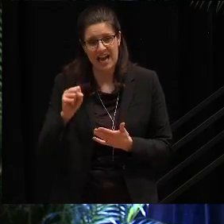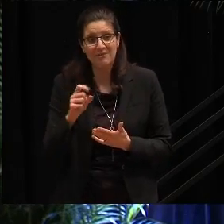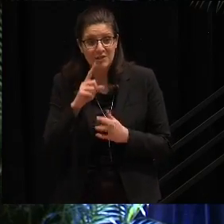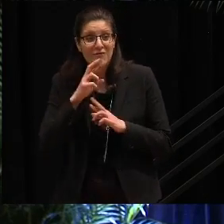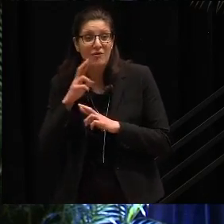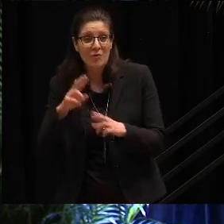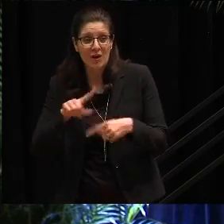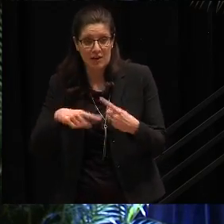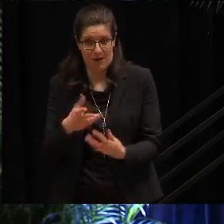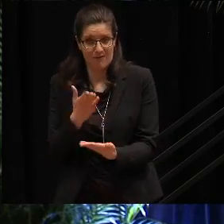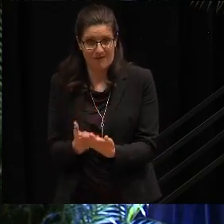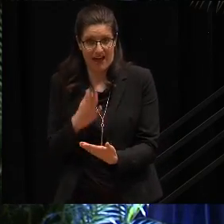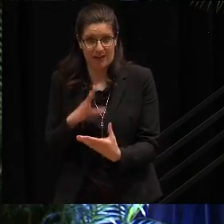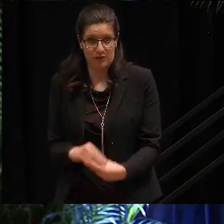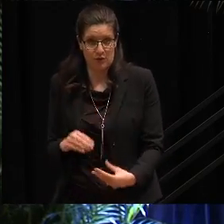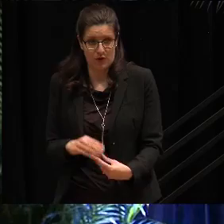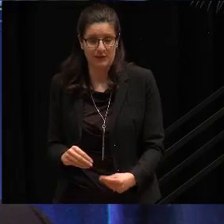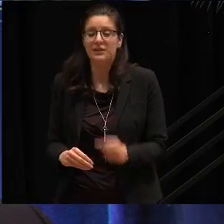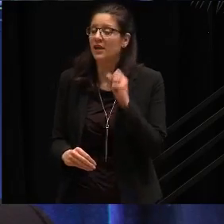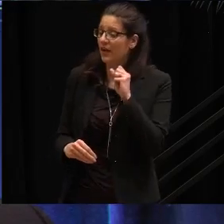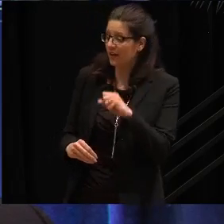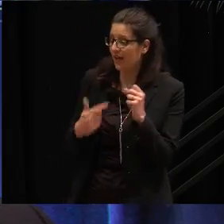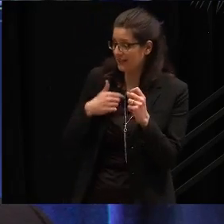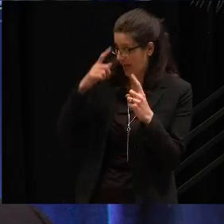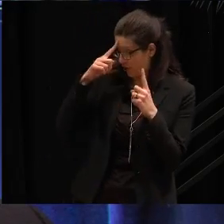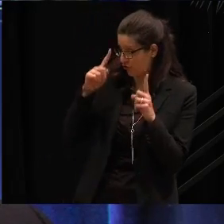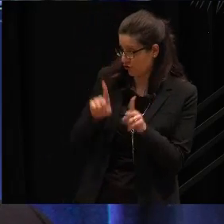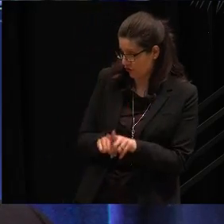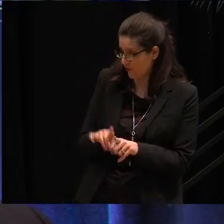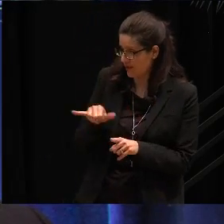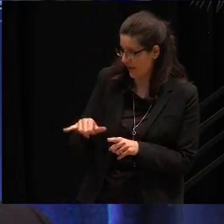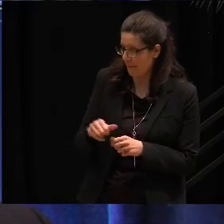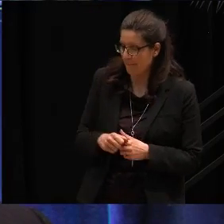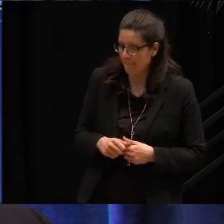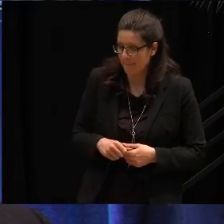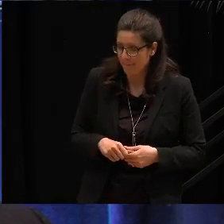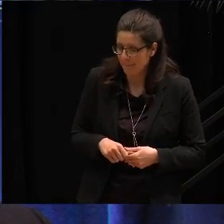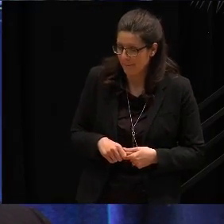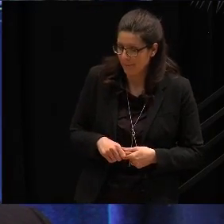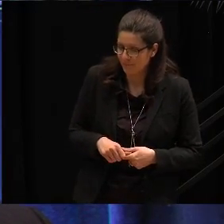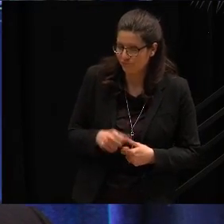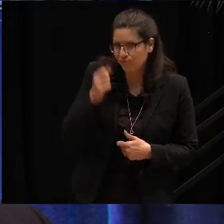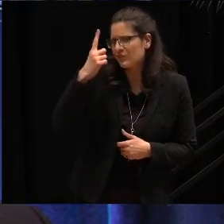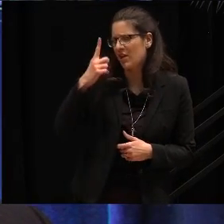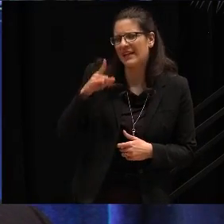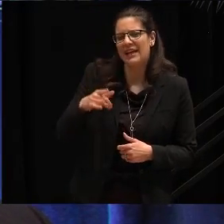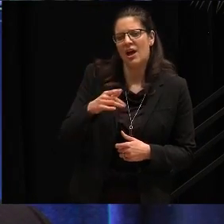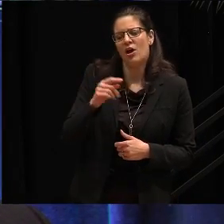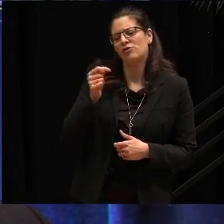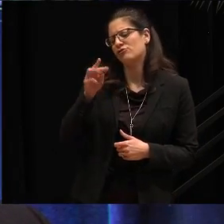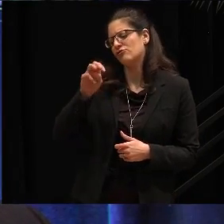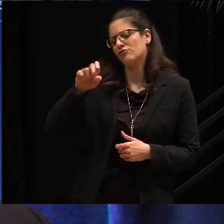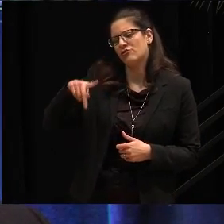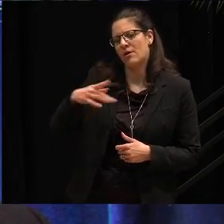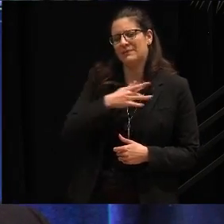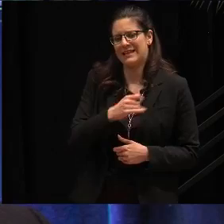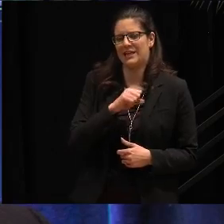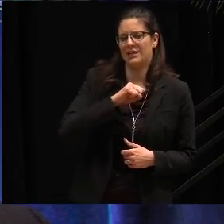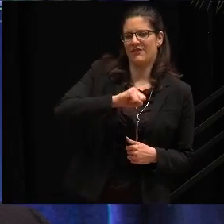not? I do agree with that. And I think that, look, he gets very defensive,